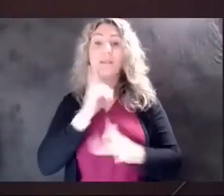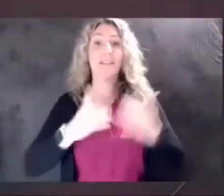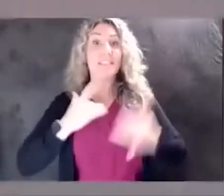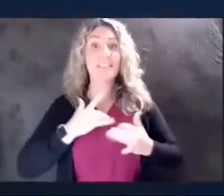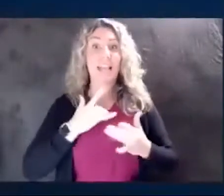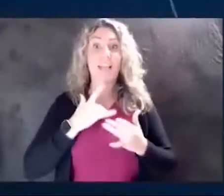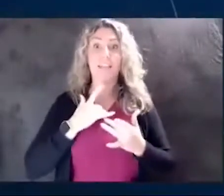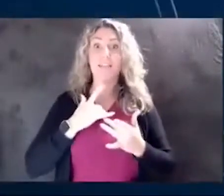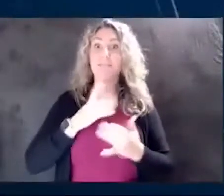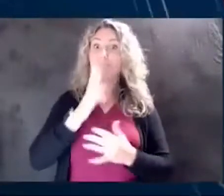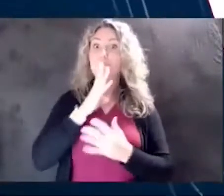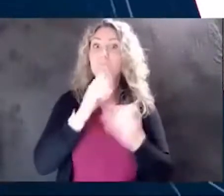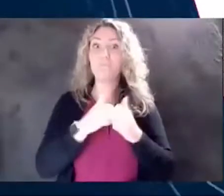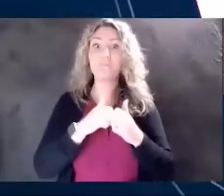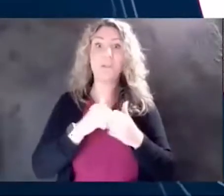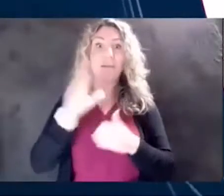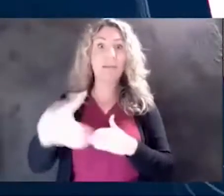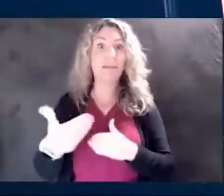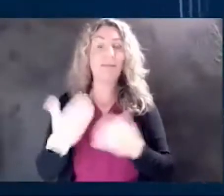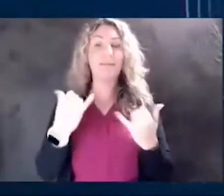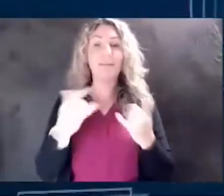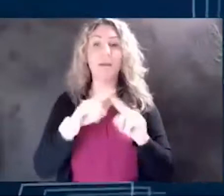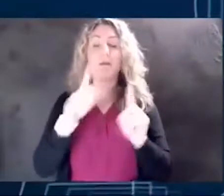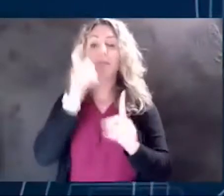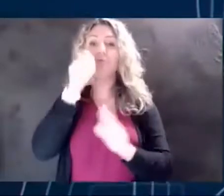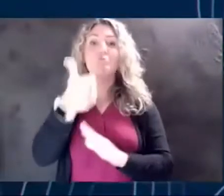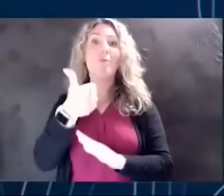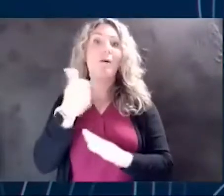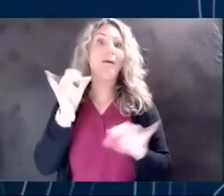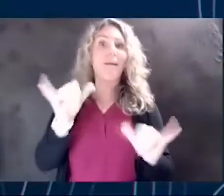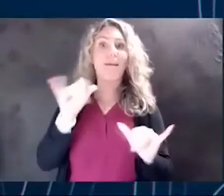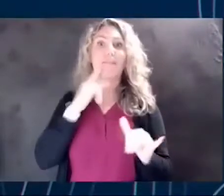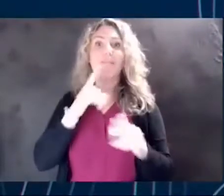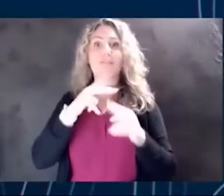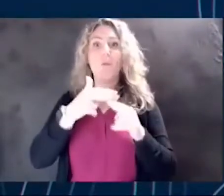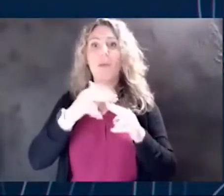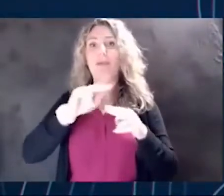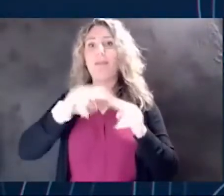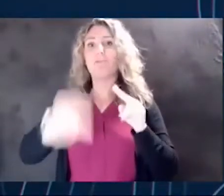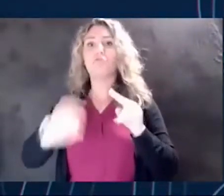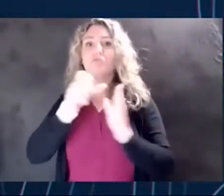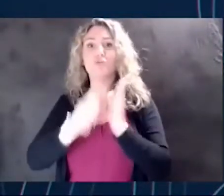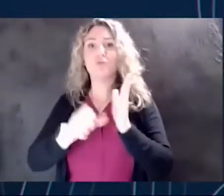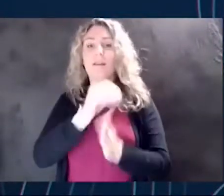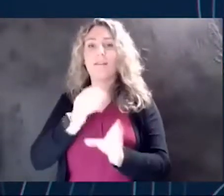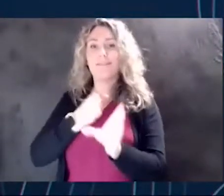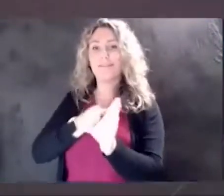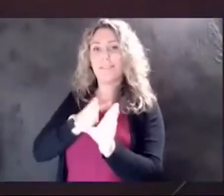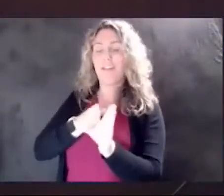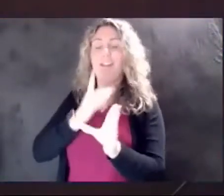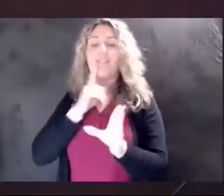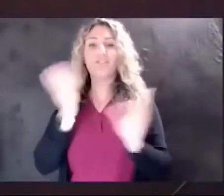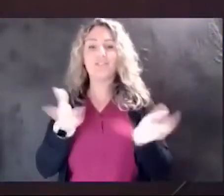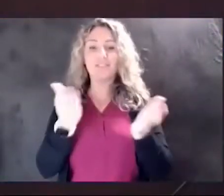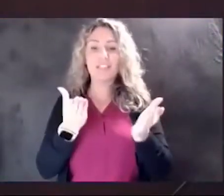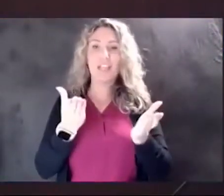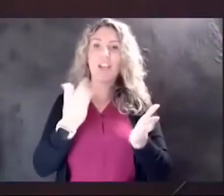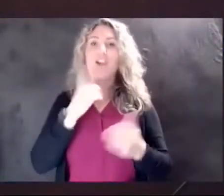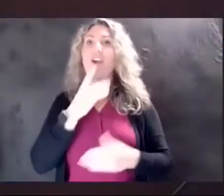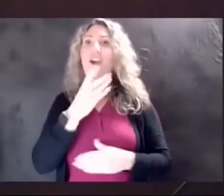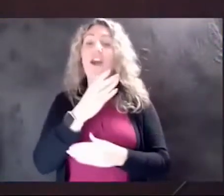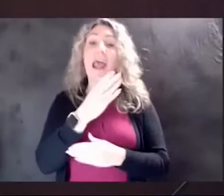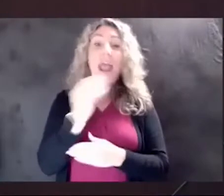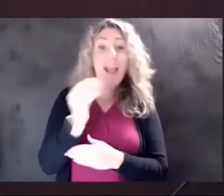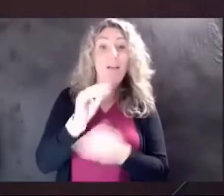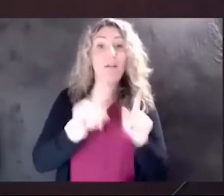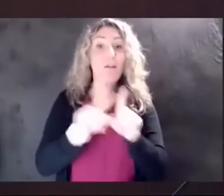But tomorrow, please hang with us. We have weight loss surgeon and psychologist here in the studio with us, plus a patient who opted for